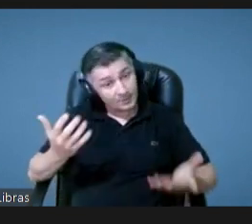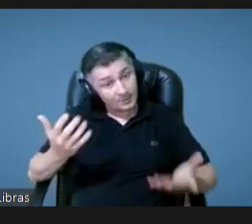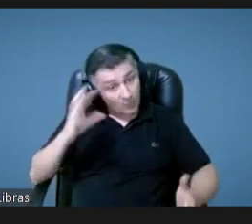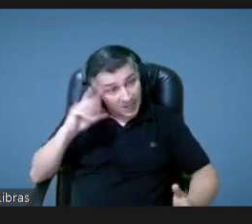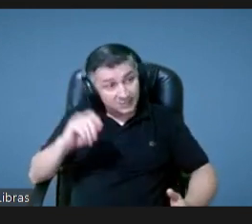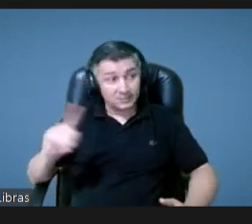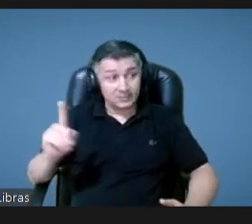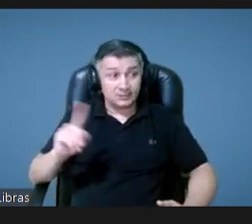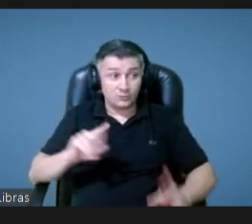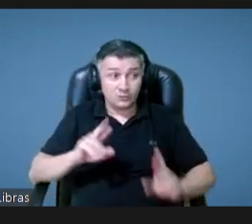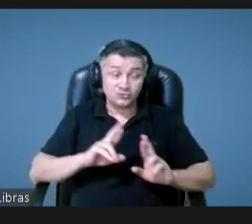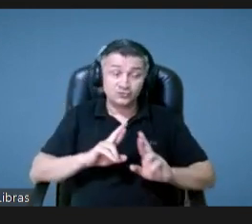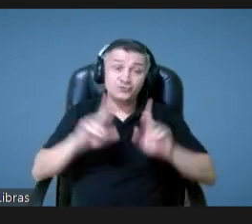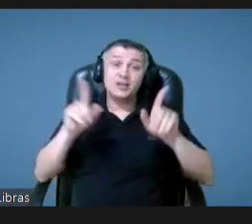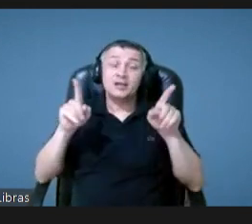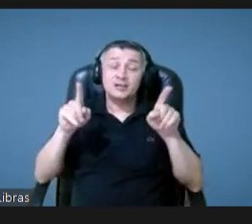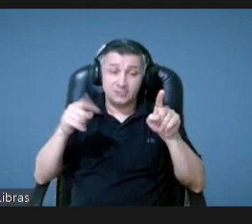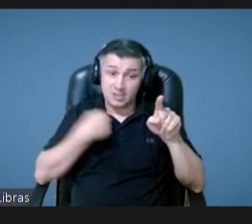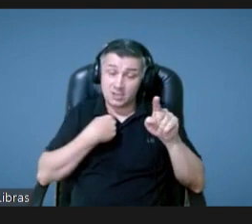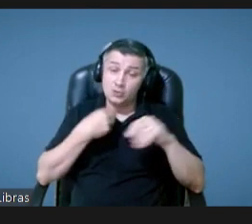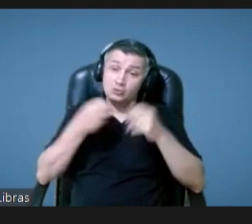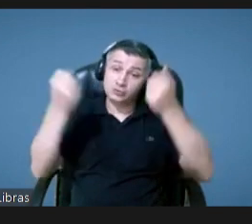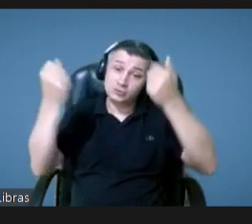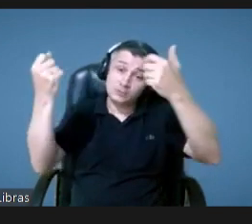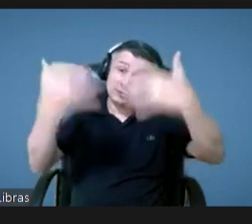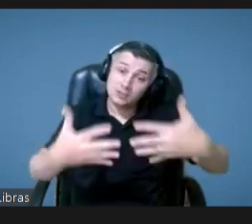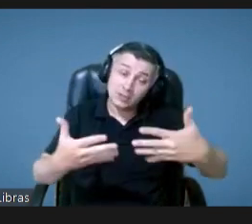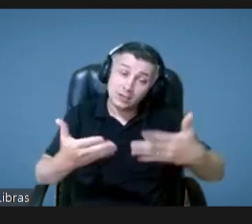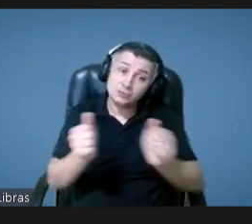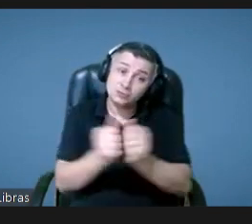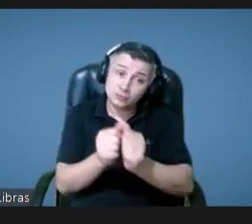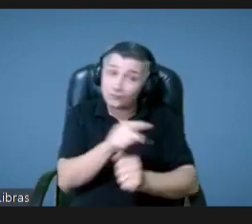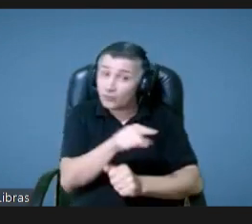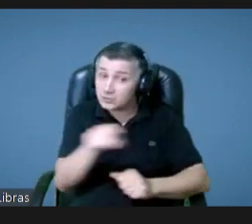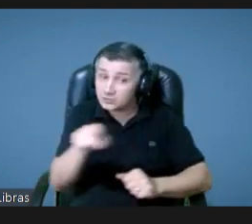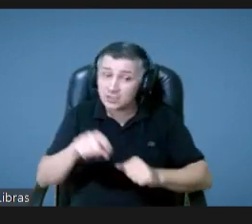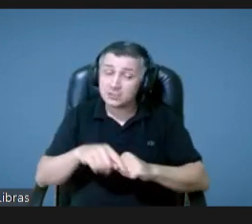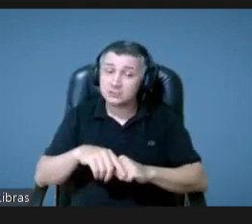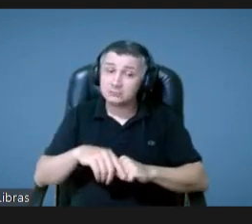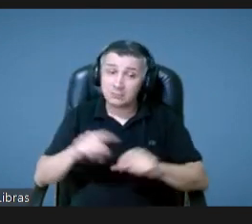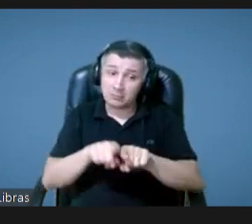These divestments will become more attractive. So what I'm saying now